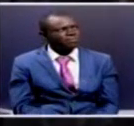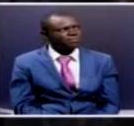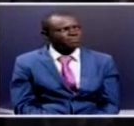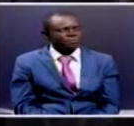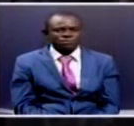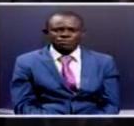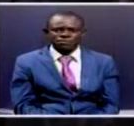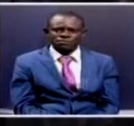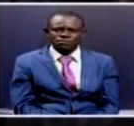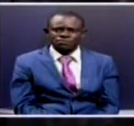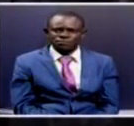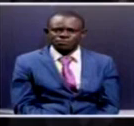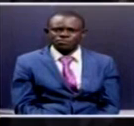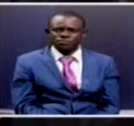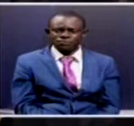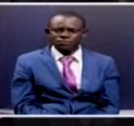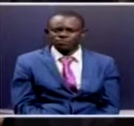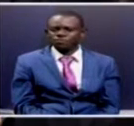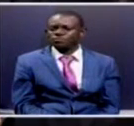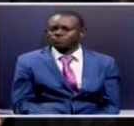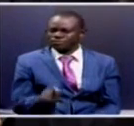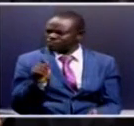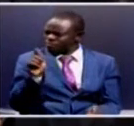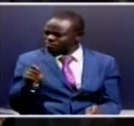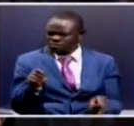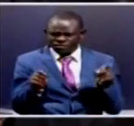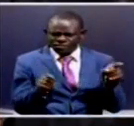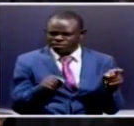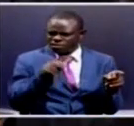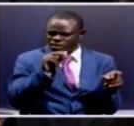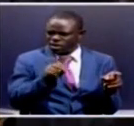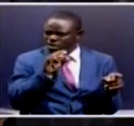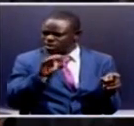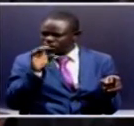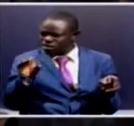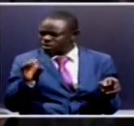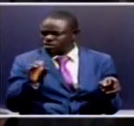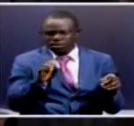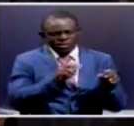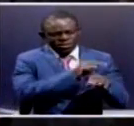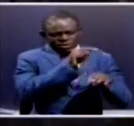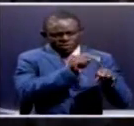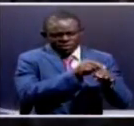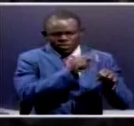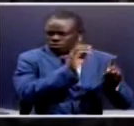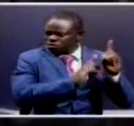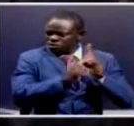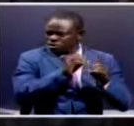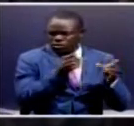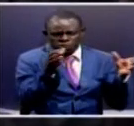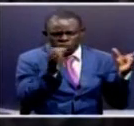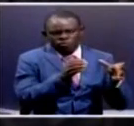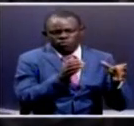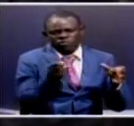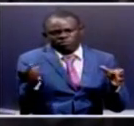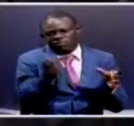you know, they are dealing with two separate issues. The NCC, if you remember, was